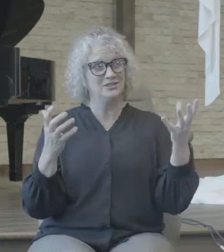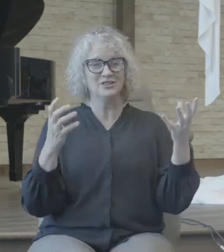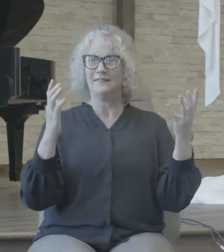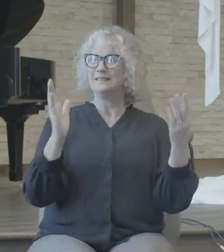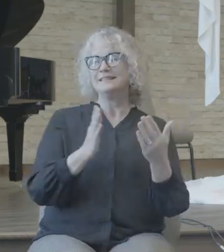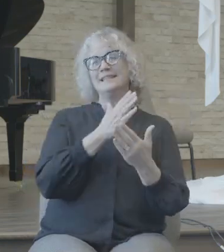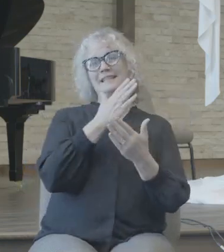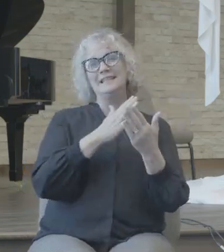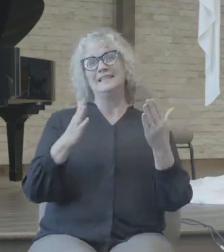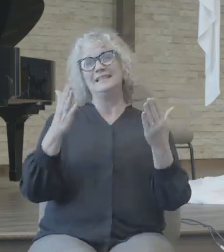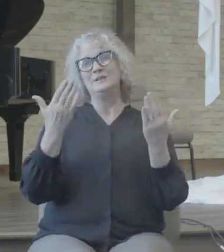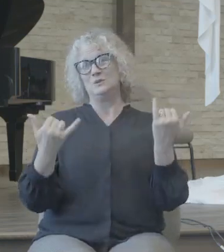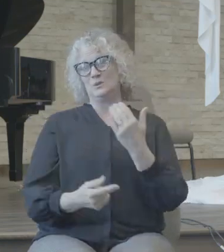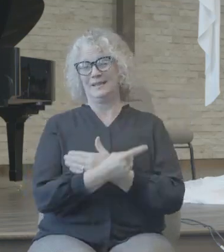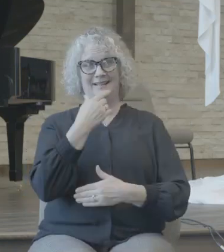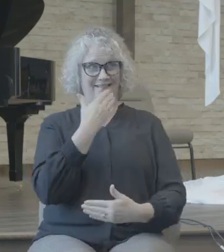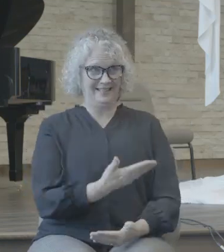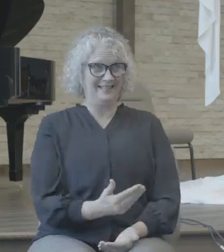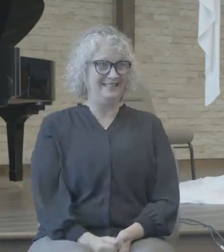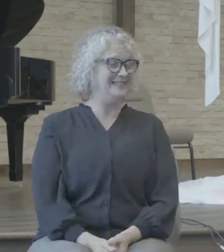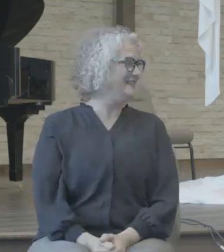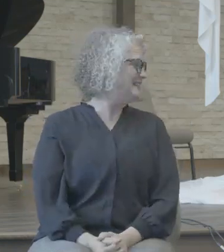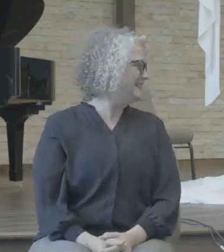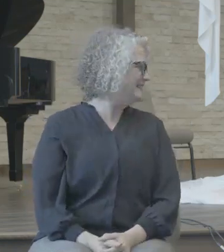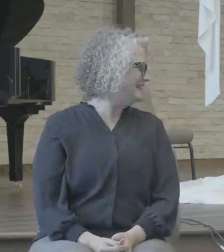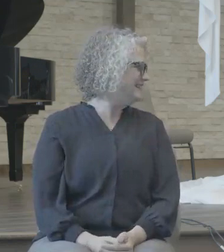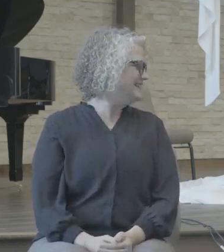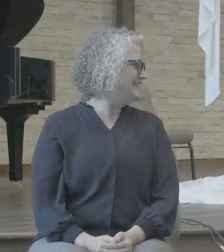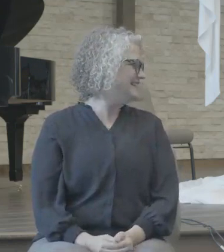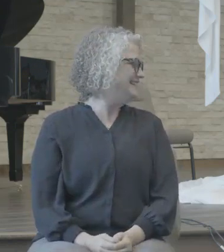song today. Thank you.